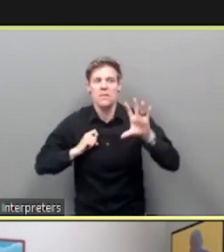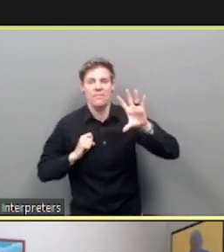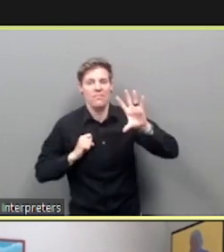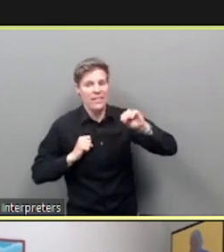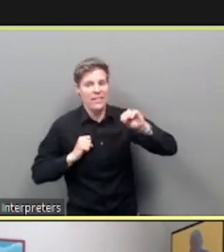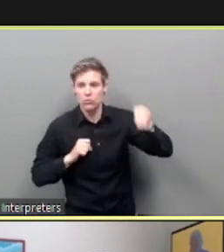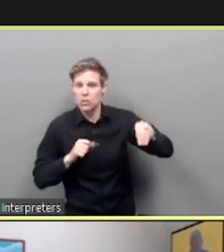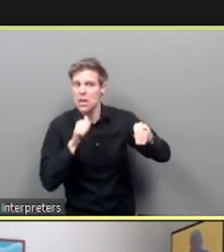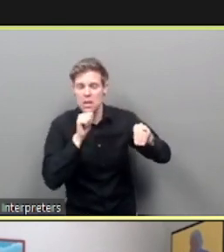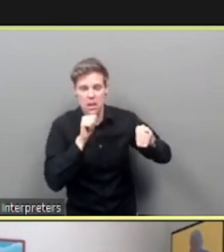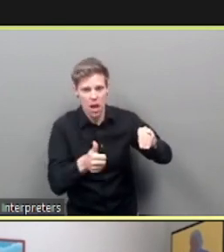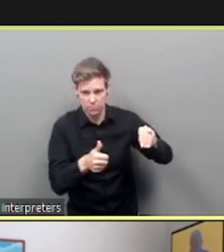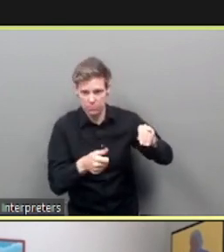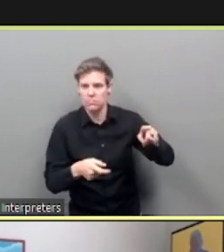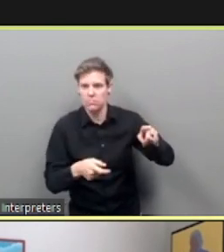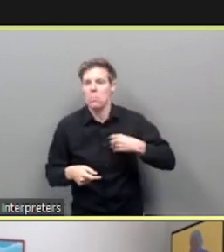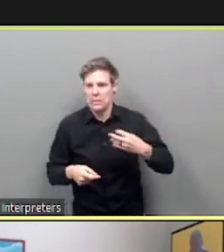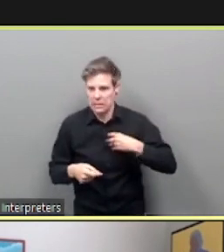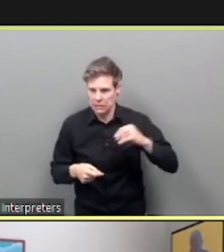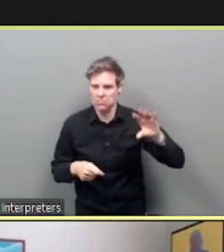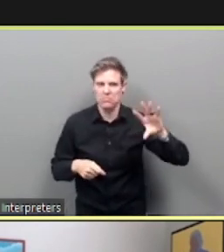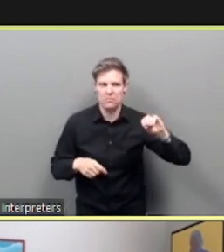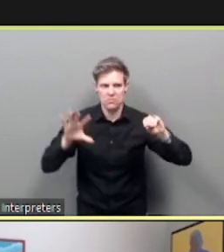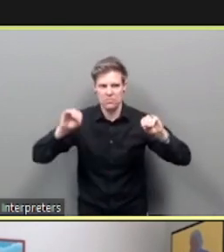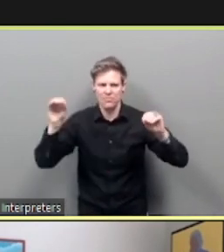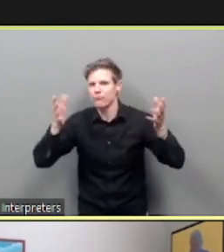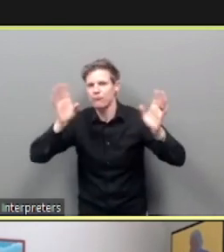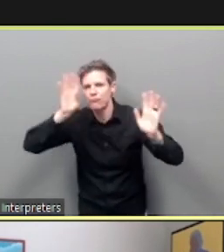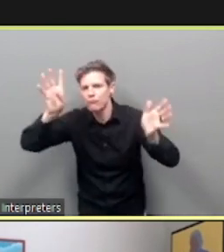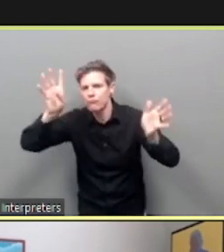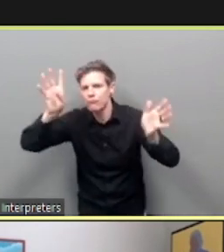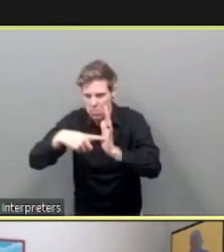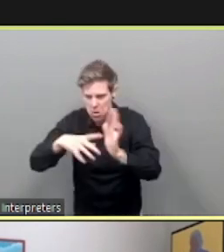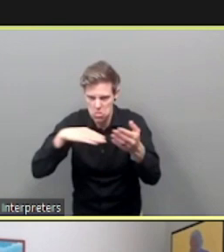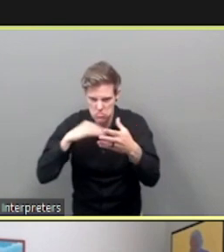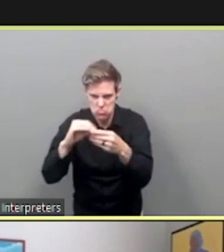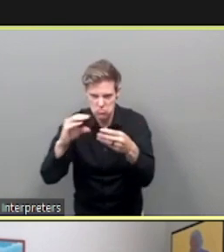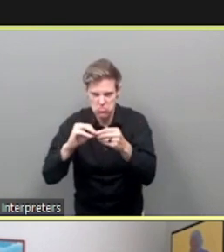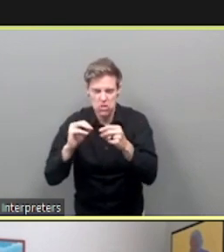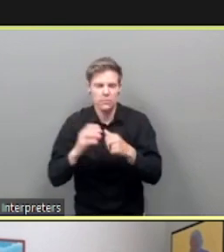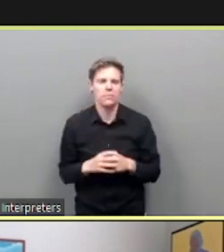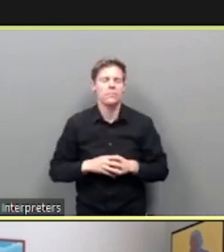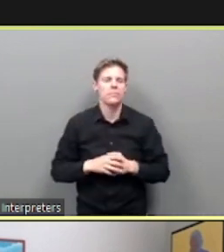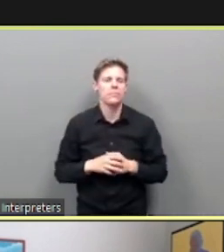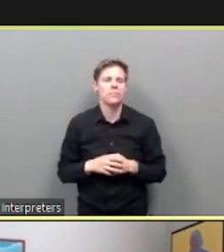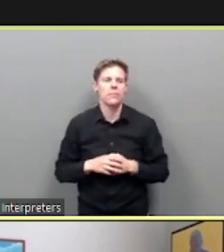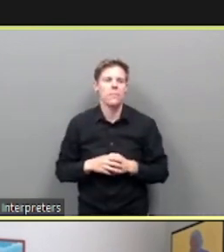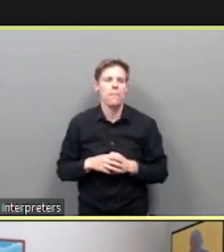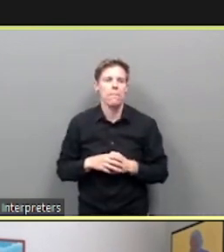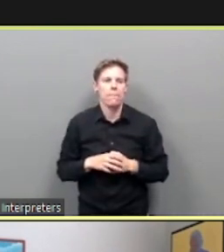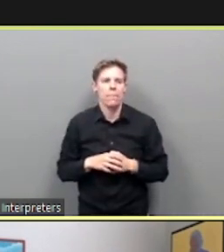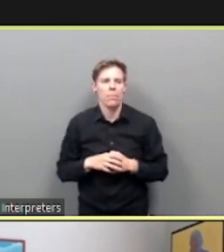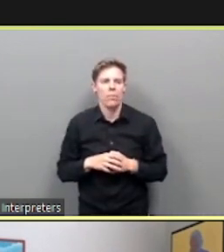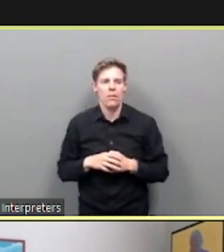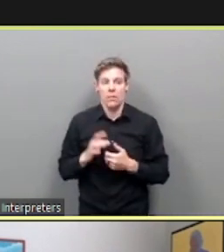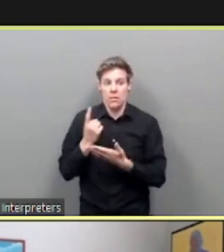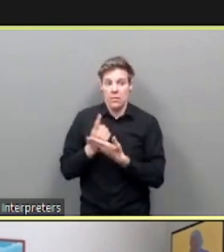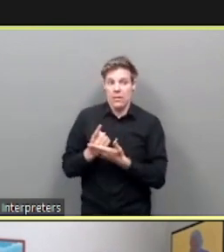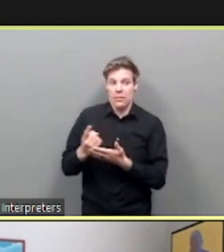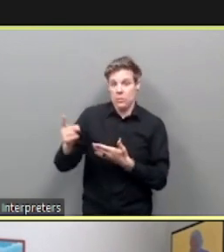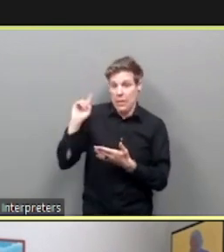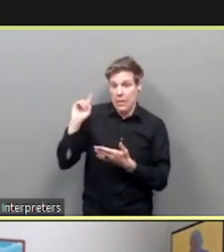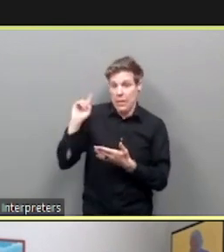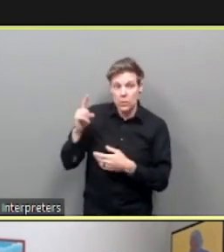population. I'm just making that up. So last week, the percent of vaccinations was